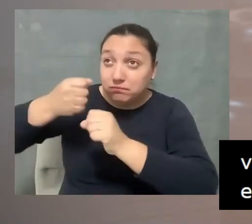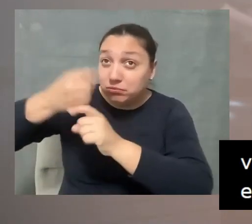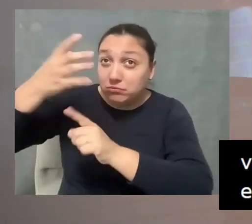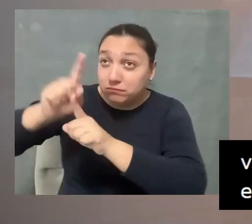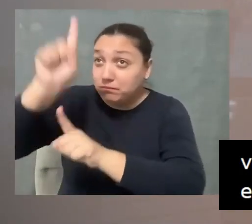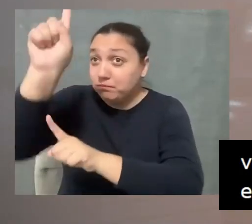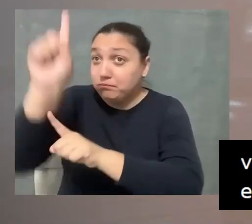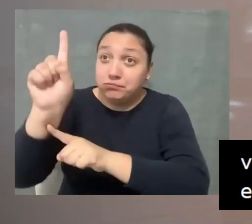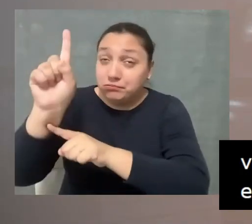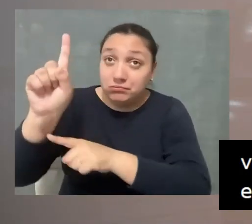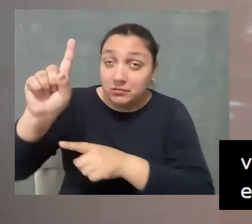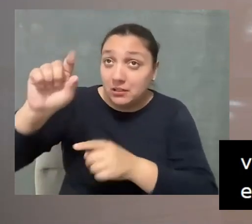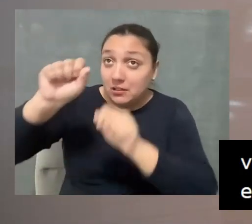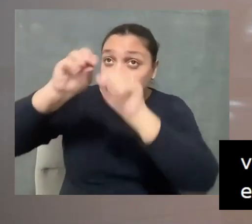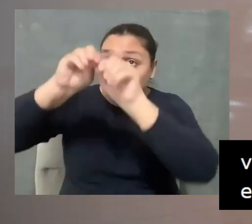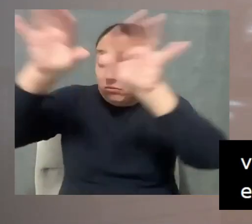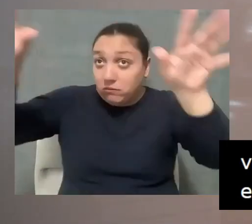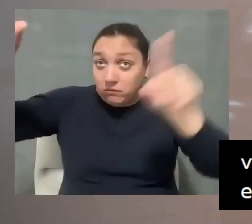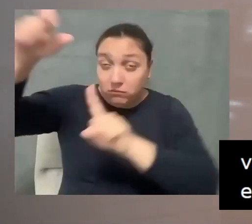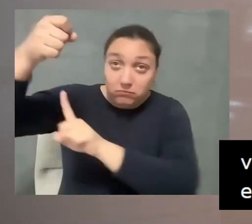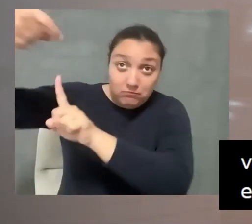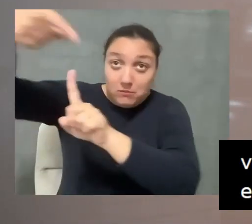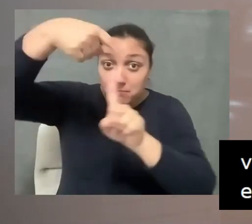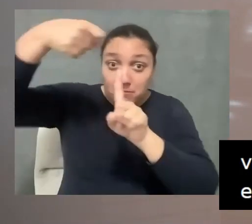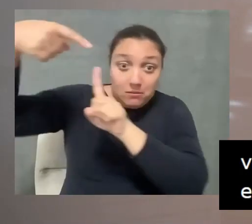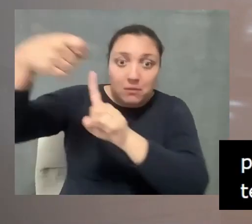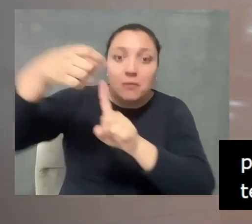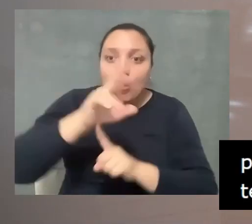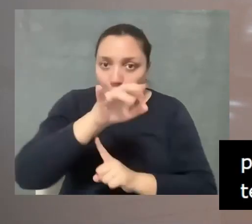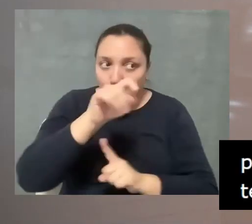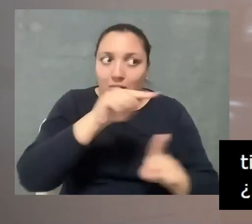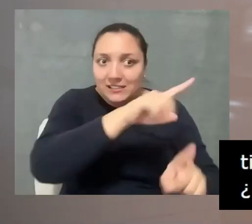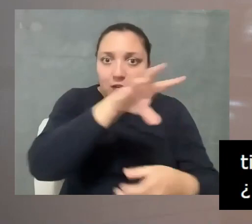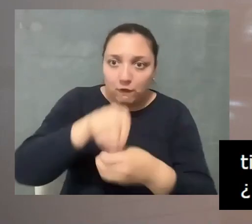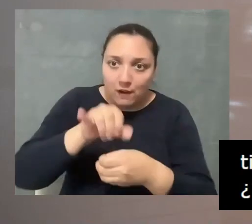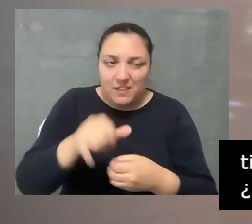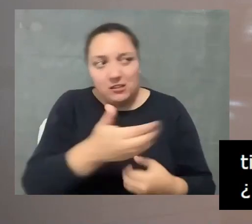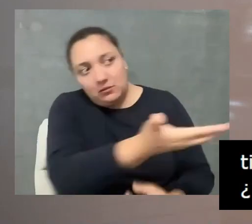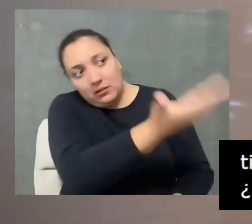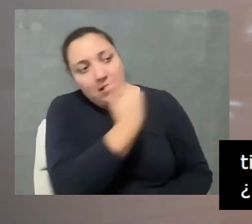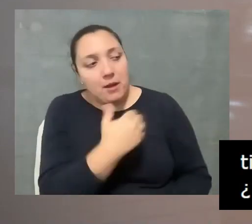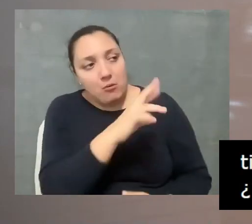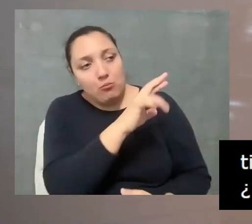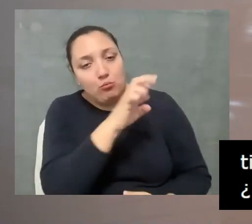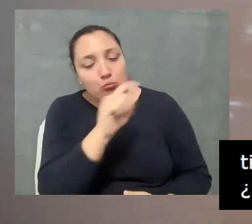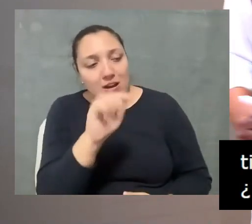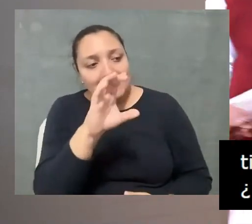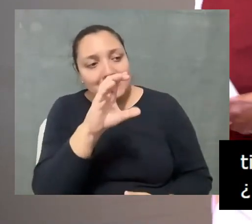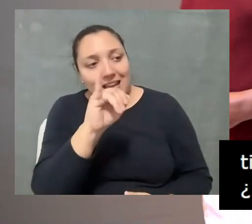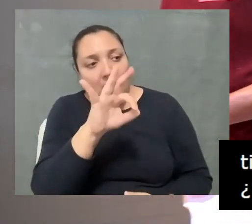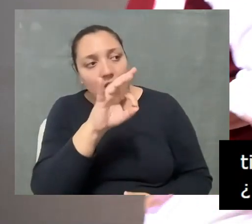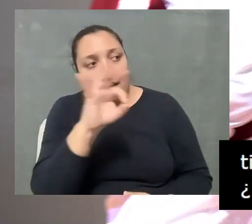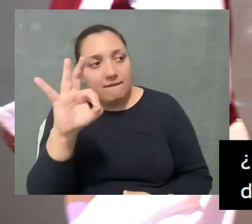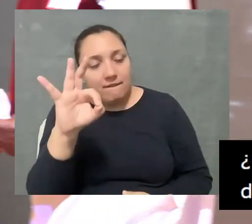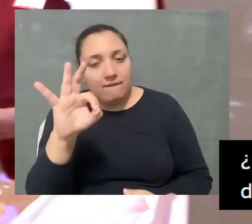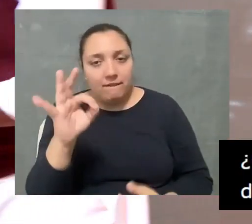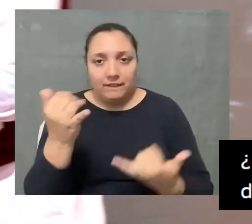city, Brett has his hands on all of that. Come on up here, Brett Sykoff.